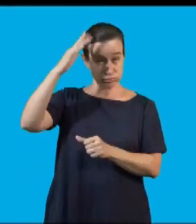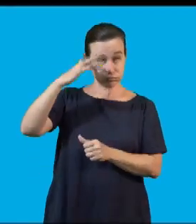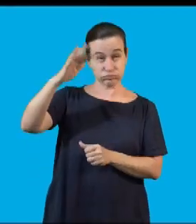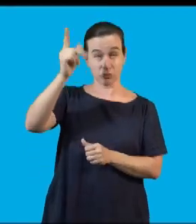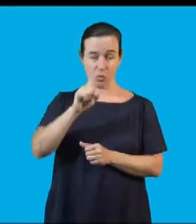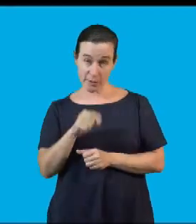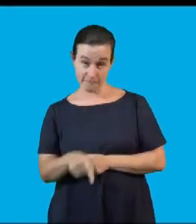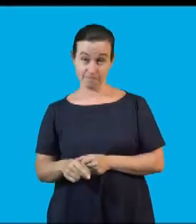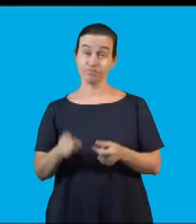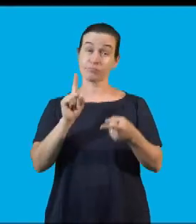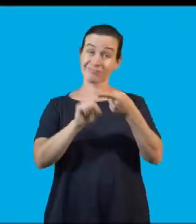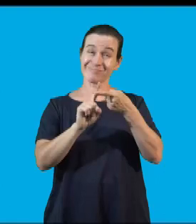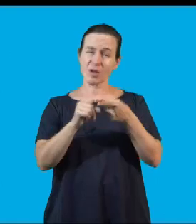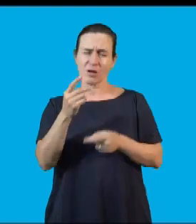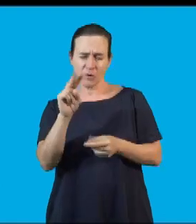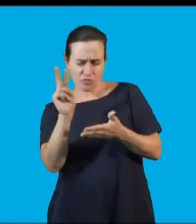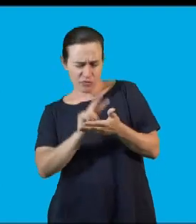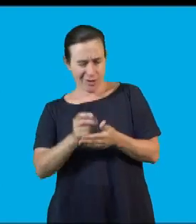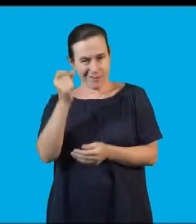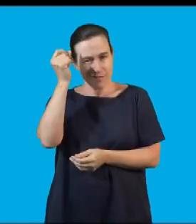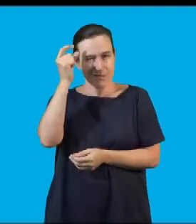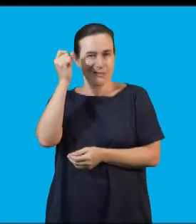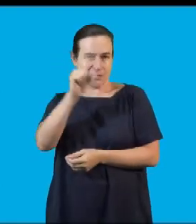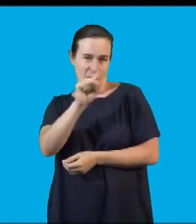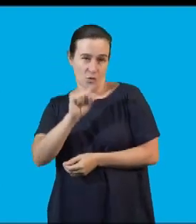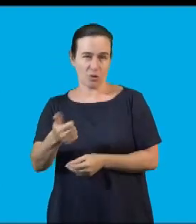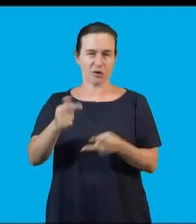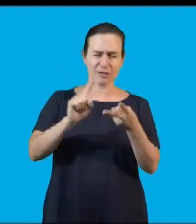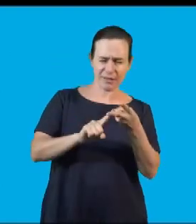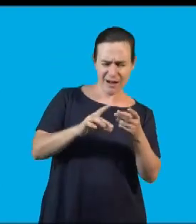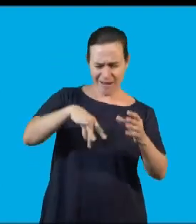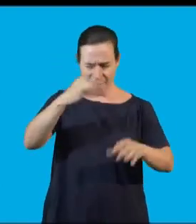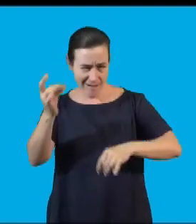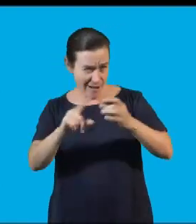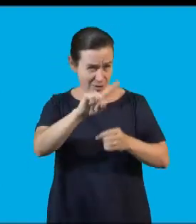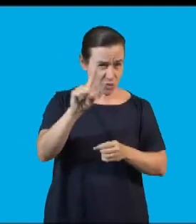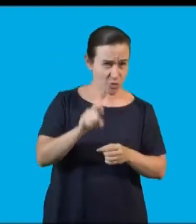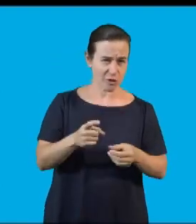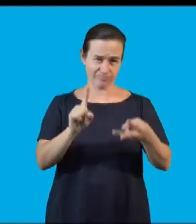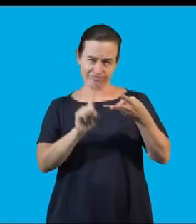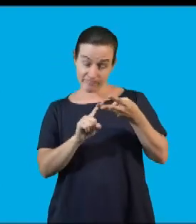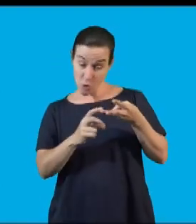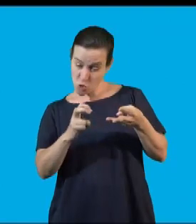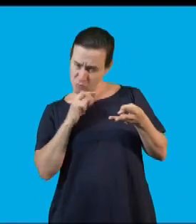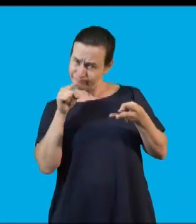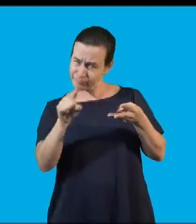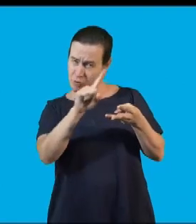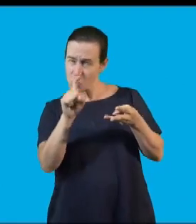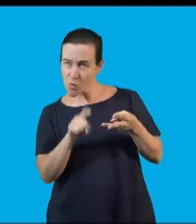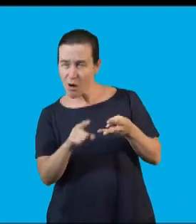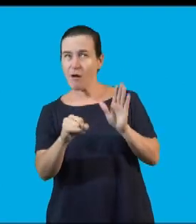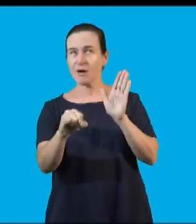reading and understanding the question, unpacking the question, and then using the question to identify